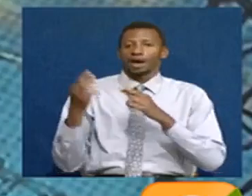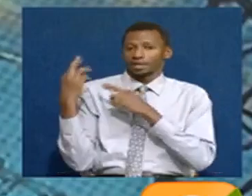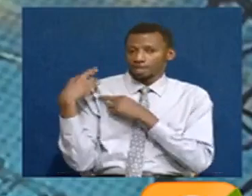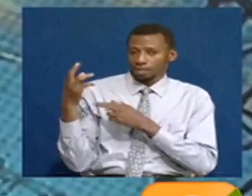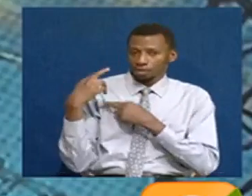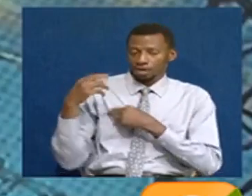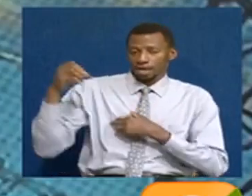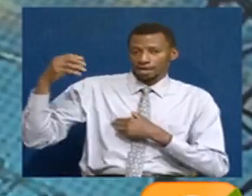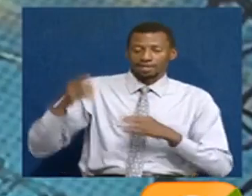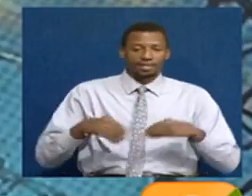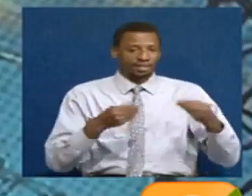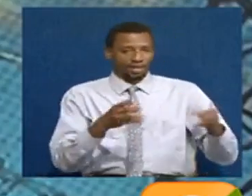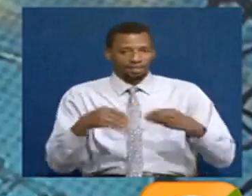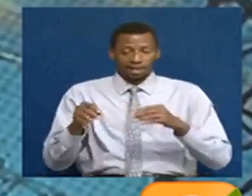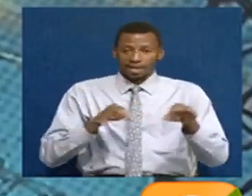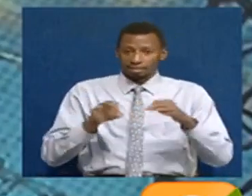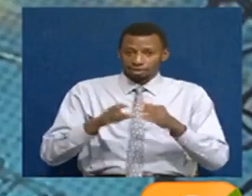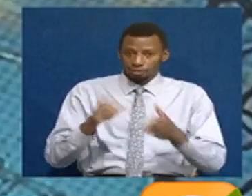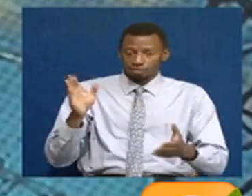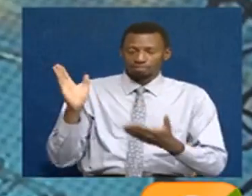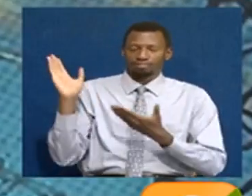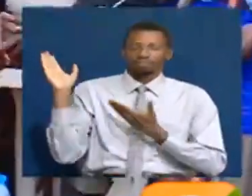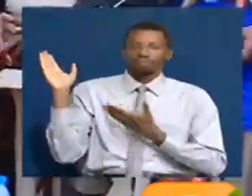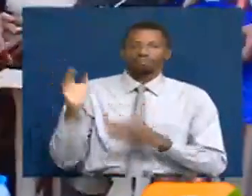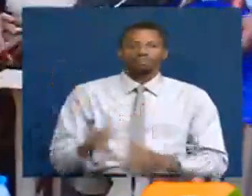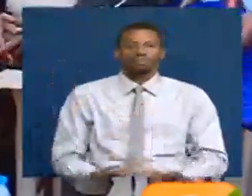Womboy visited the area and now brings us this report.